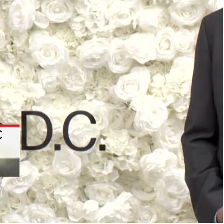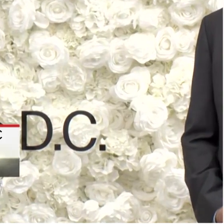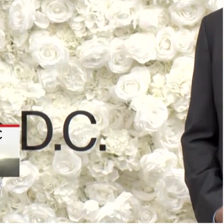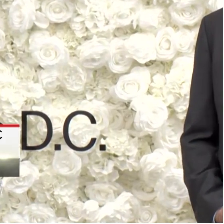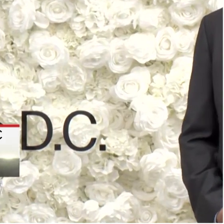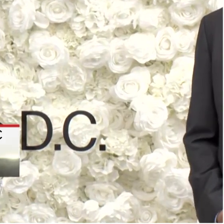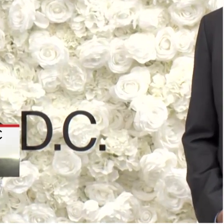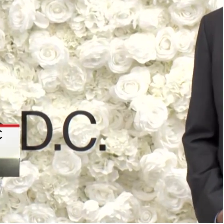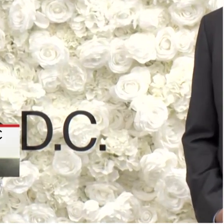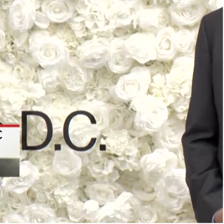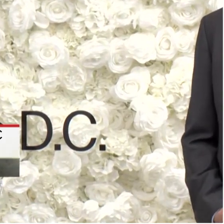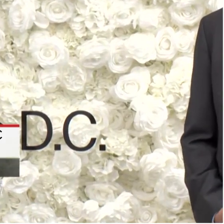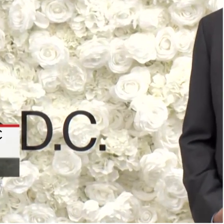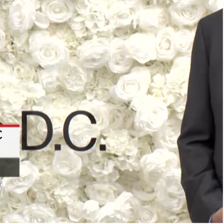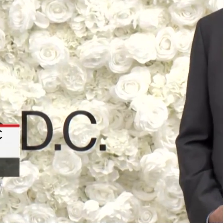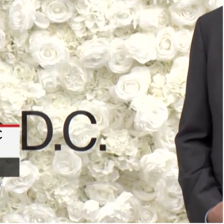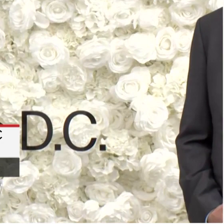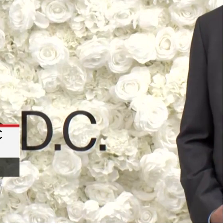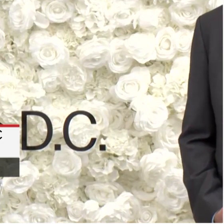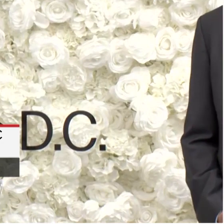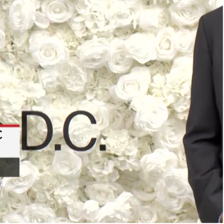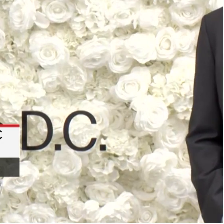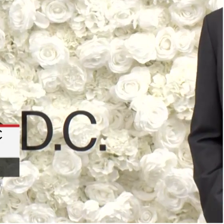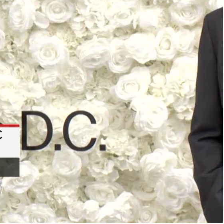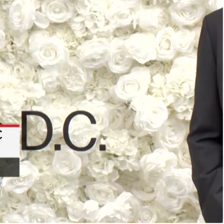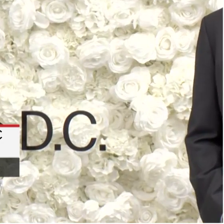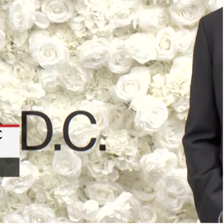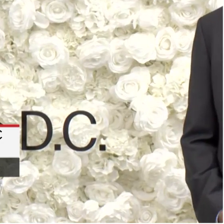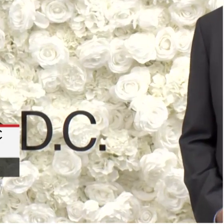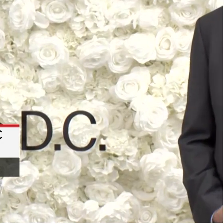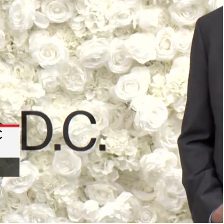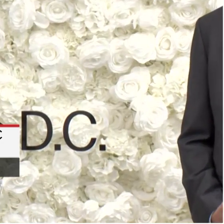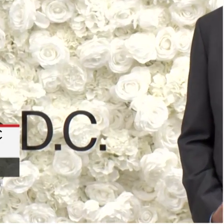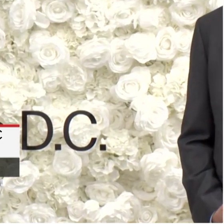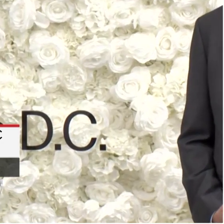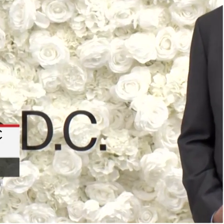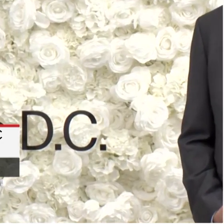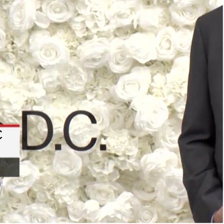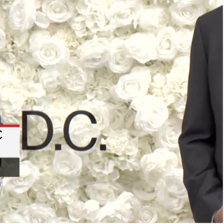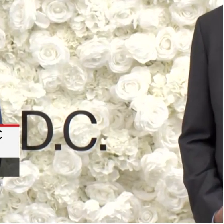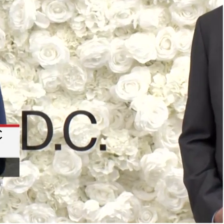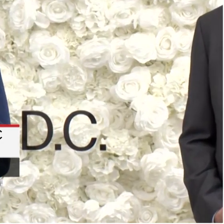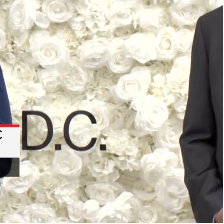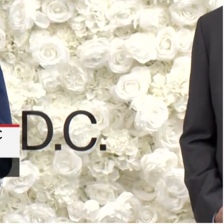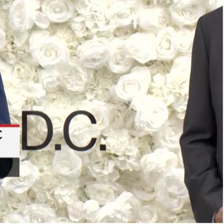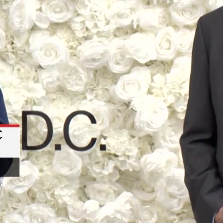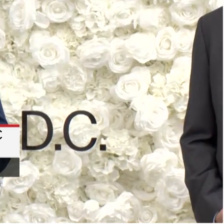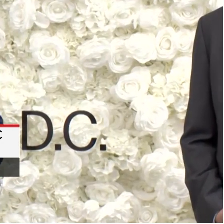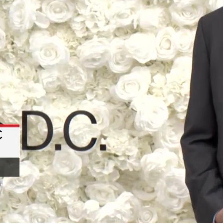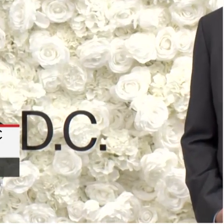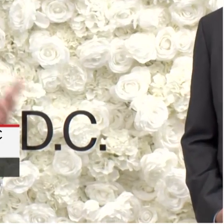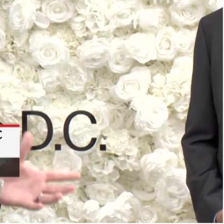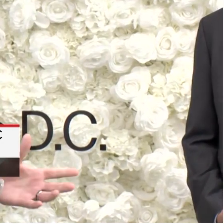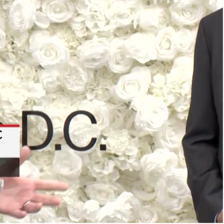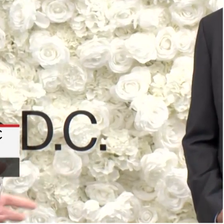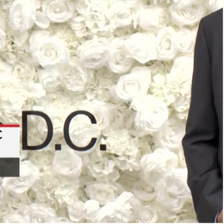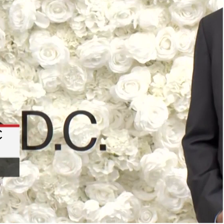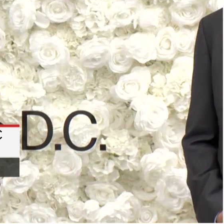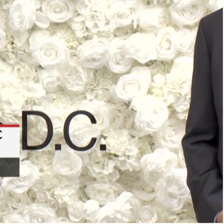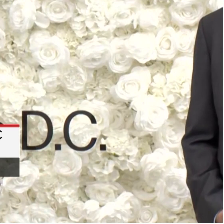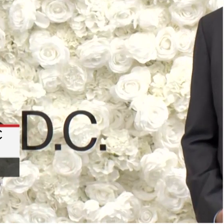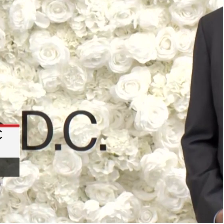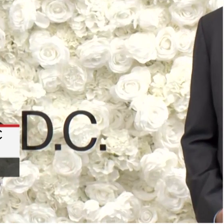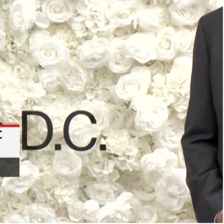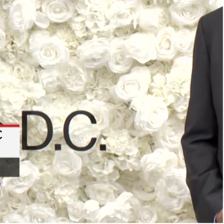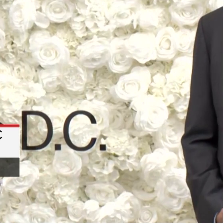3 is an absolute example of that, with over 500 horsepower, over 600 foot-pounds of torque, real torque vectoring